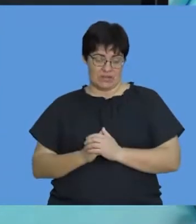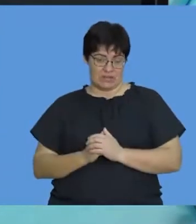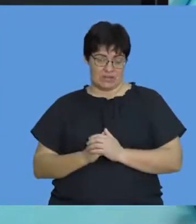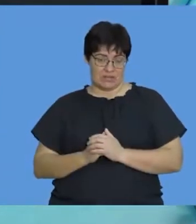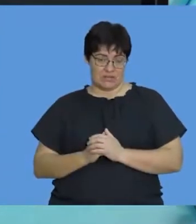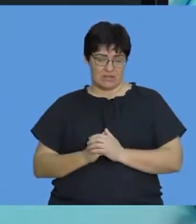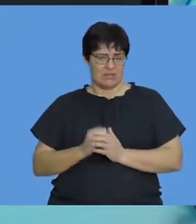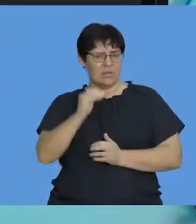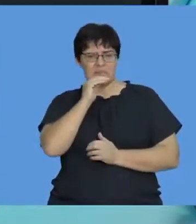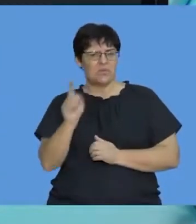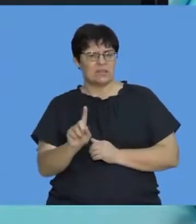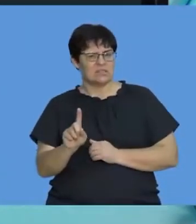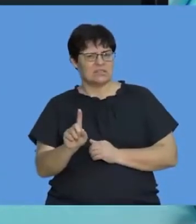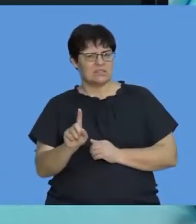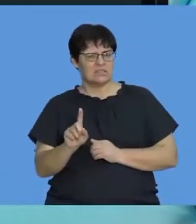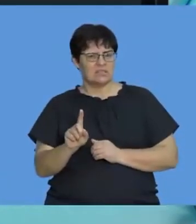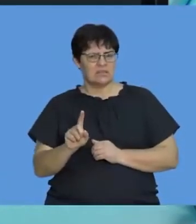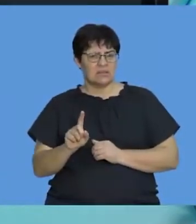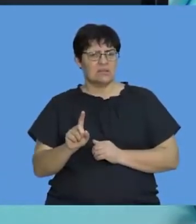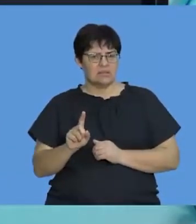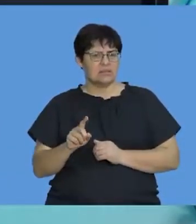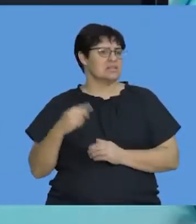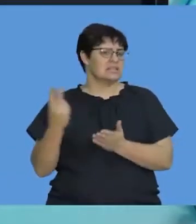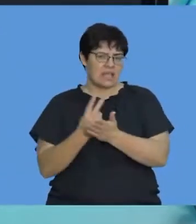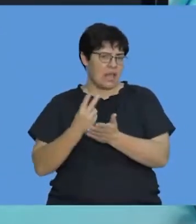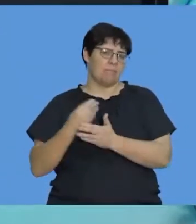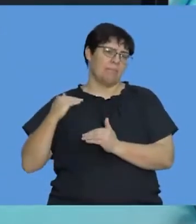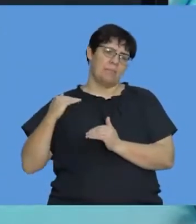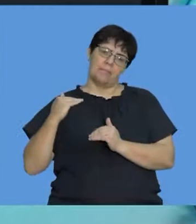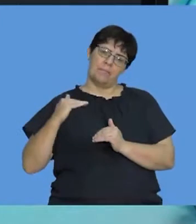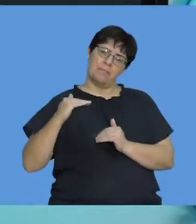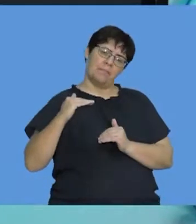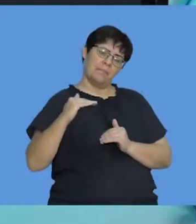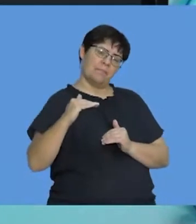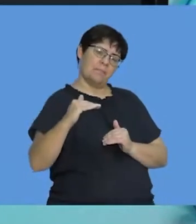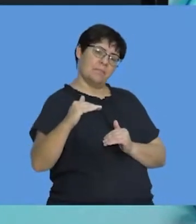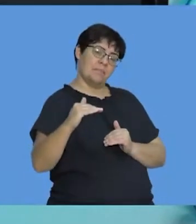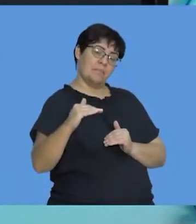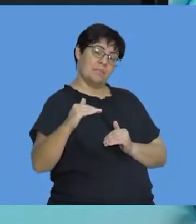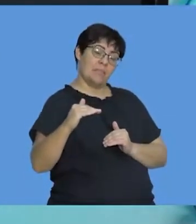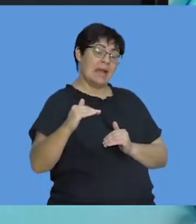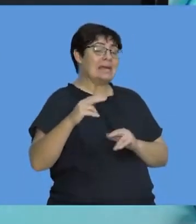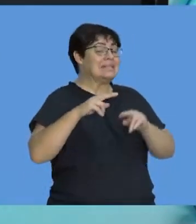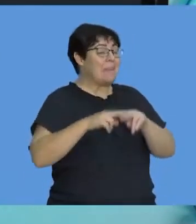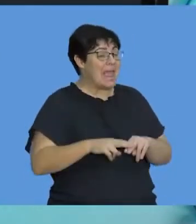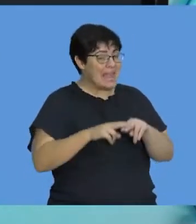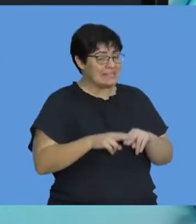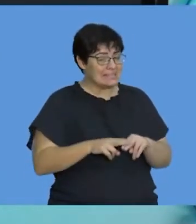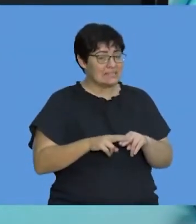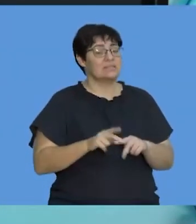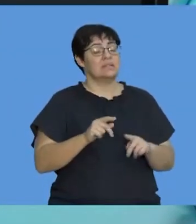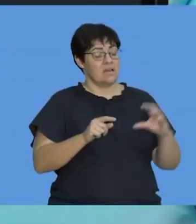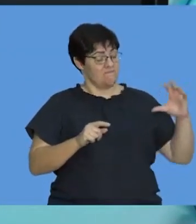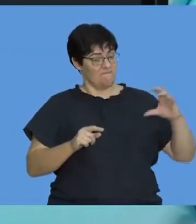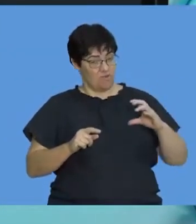then means it will keep on at that momentum unless something changes it, unless a net force acts on